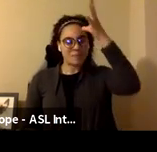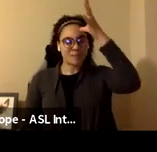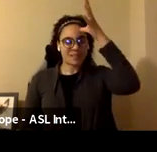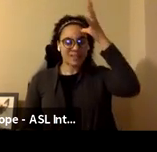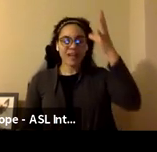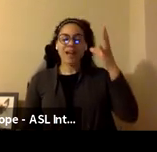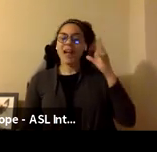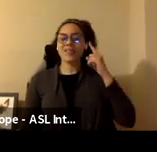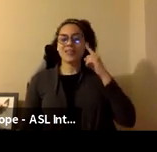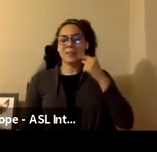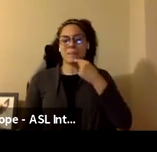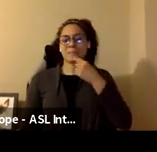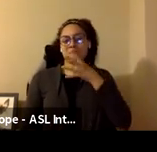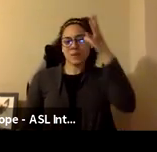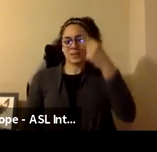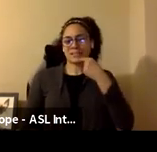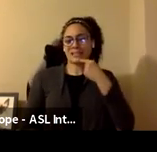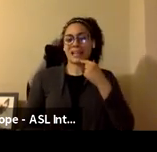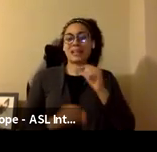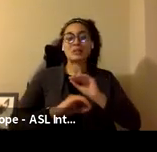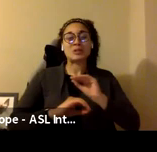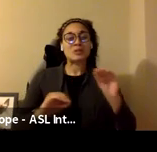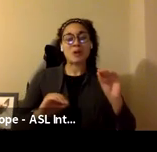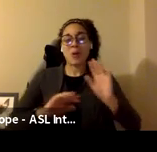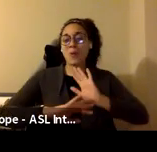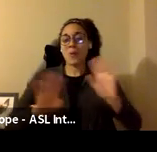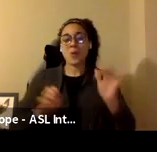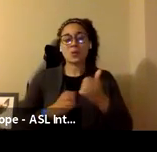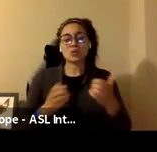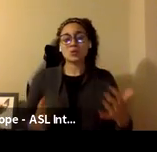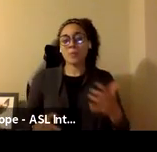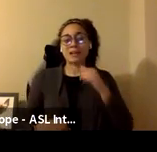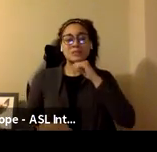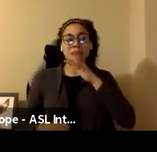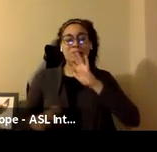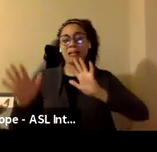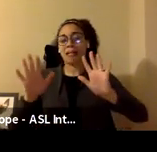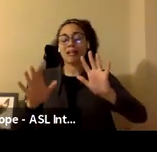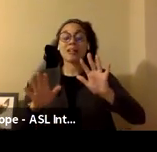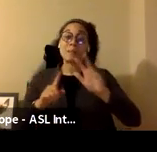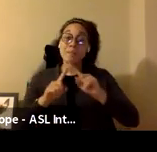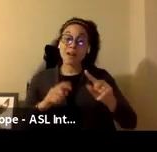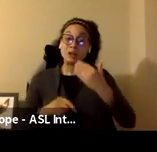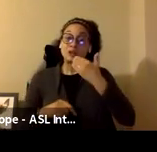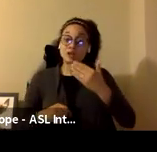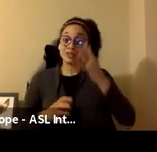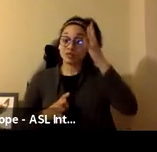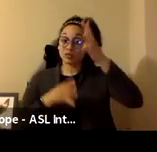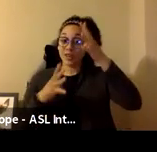were like, there's no way, I can't deal with that. That's too much mess. But having creative spaces for them to